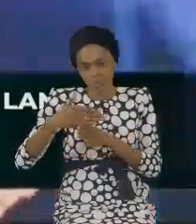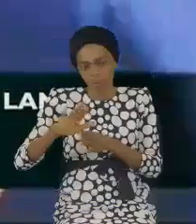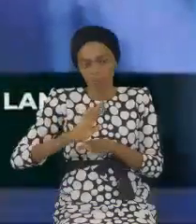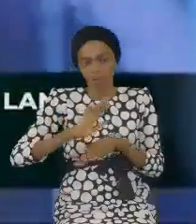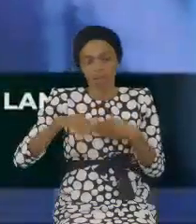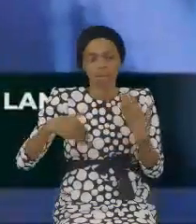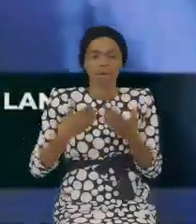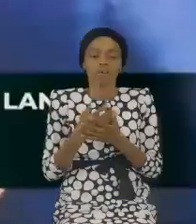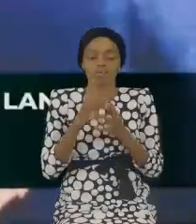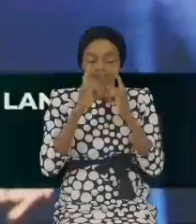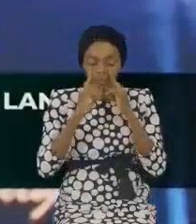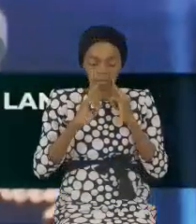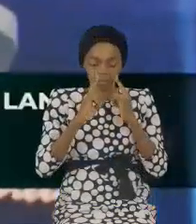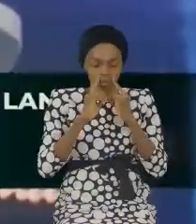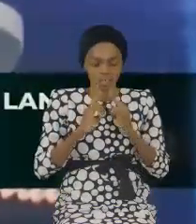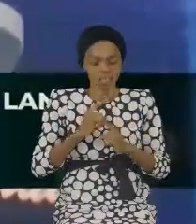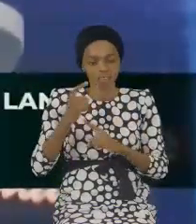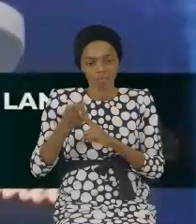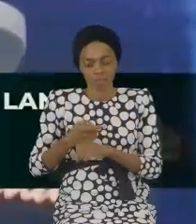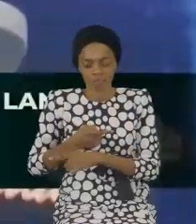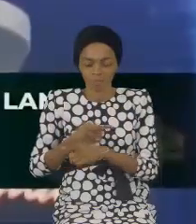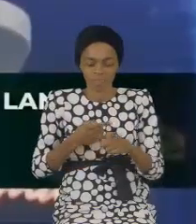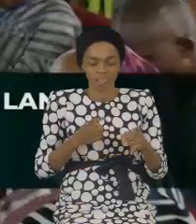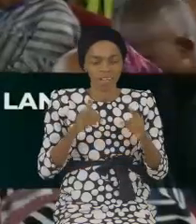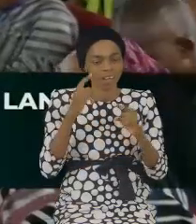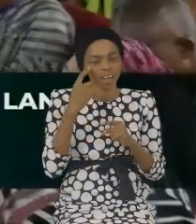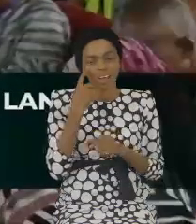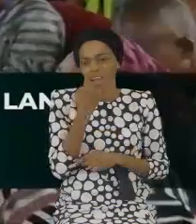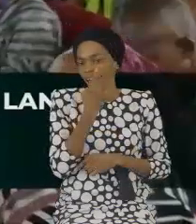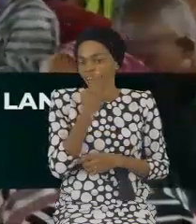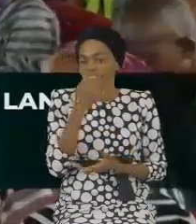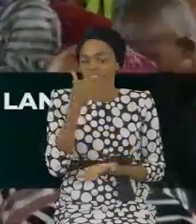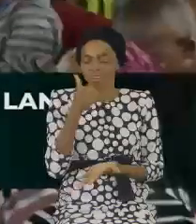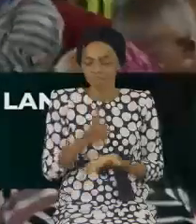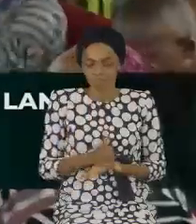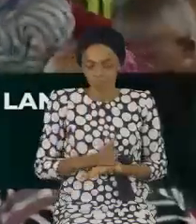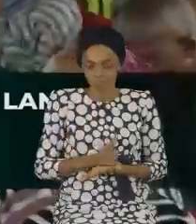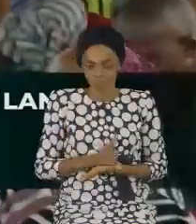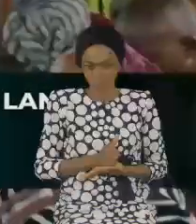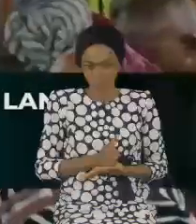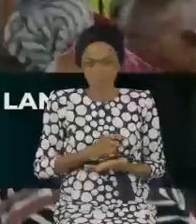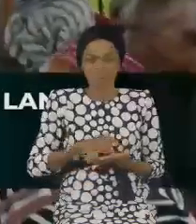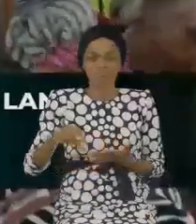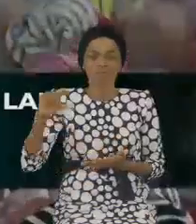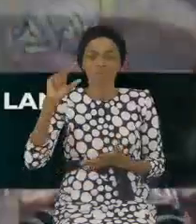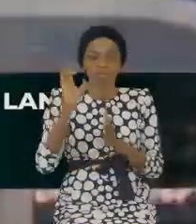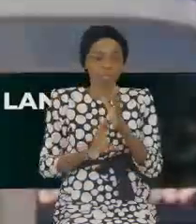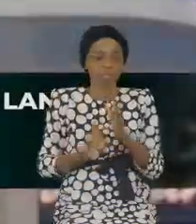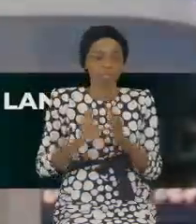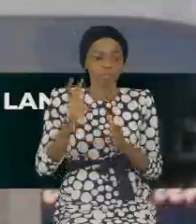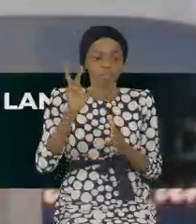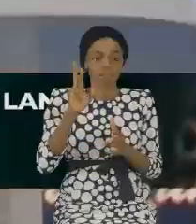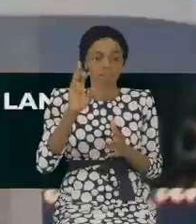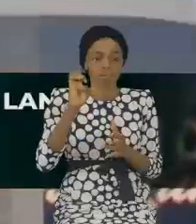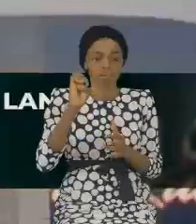away all tears from their eyes. Look at chapter 21. Chapter 21, I'm reading